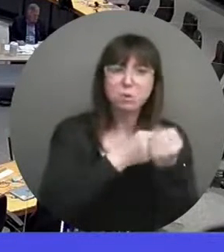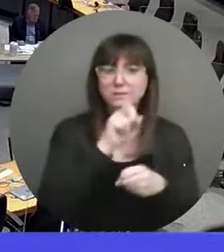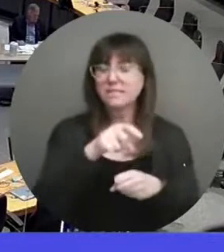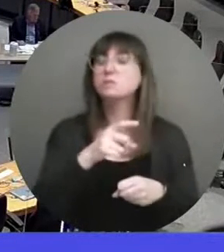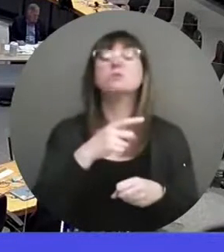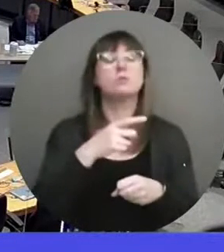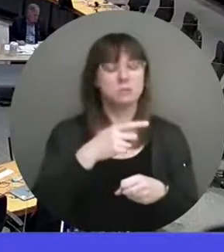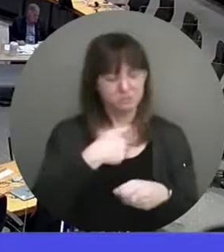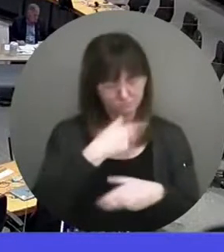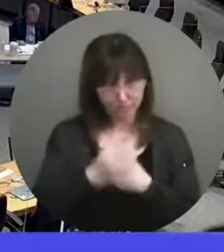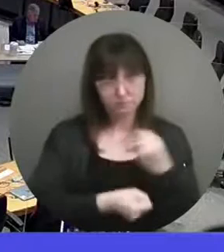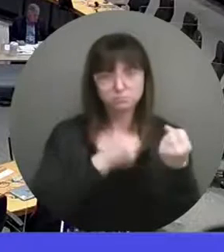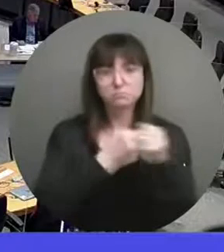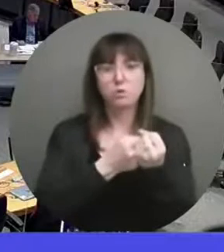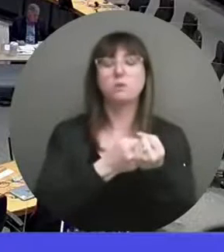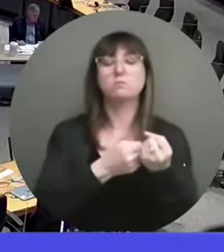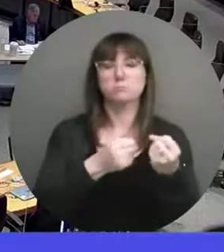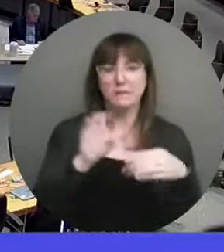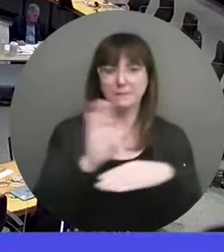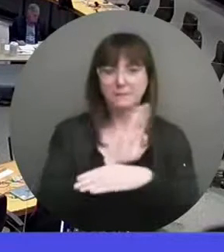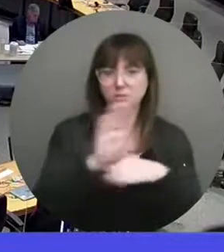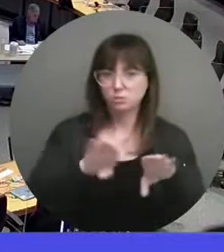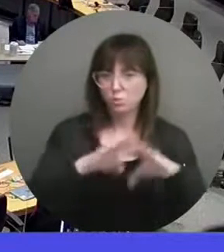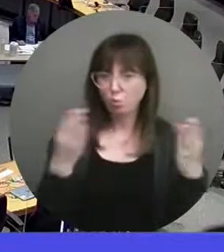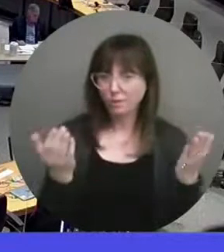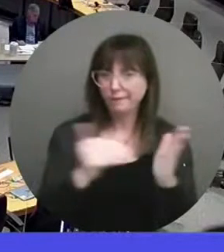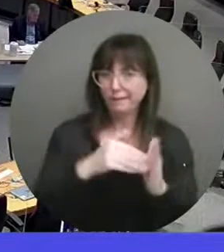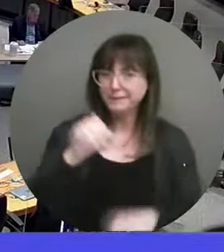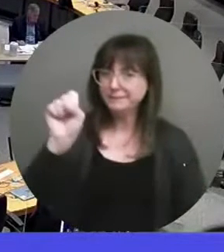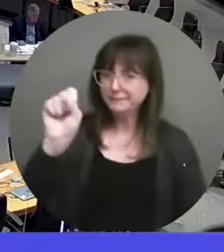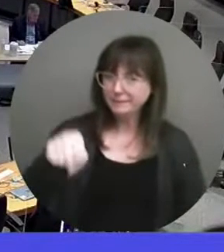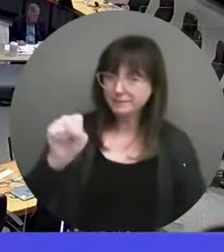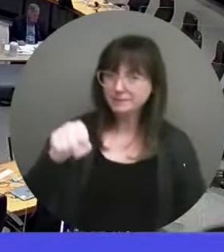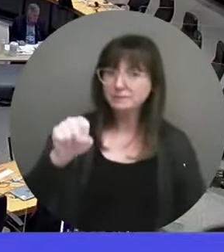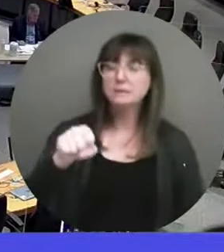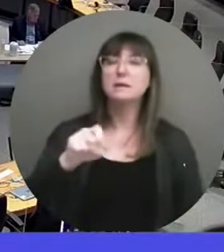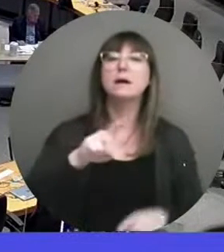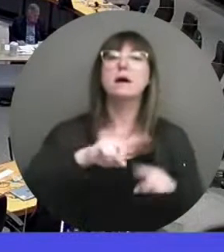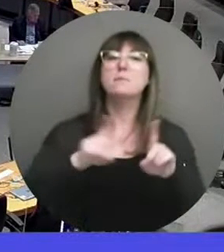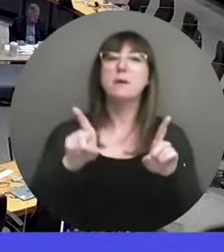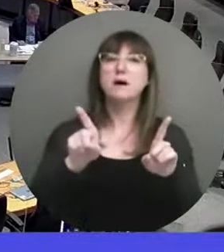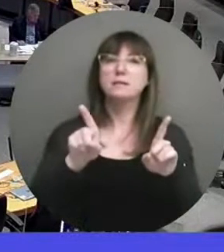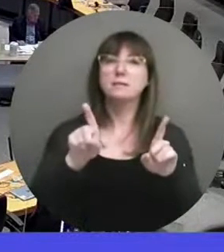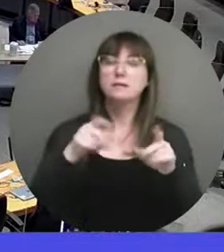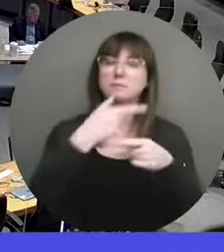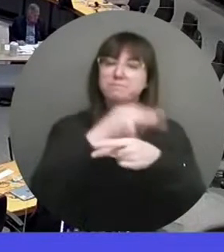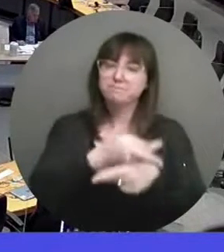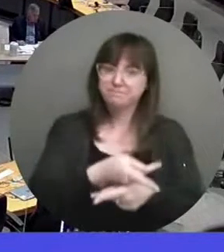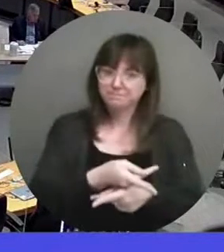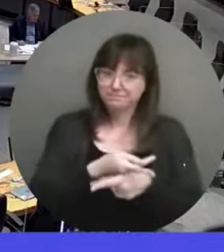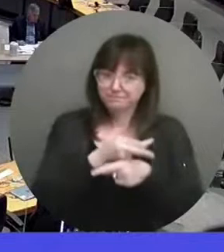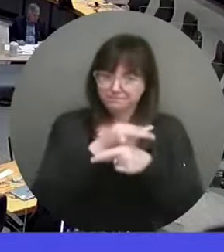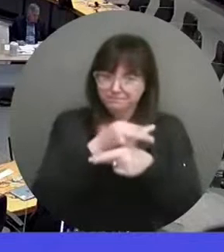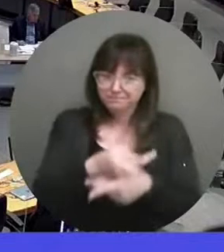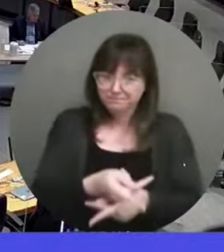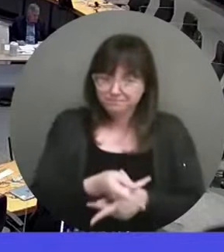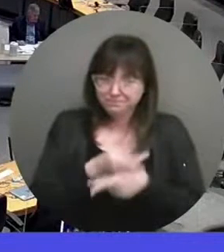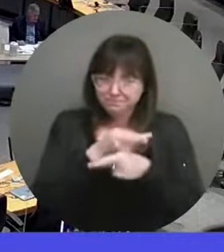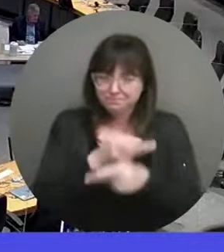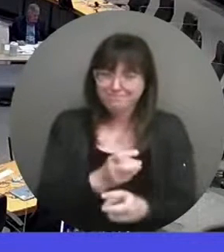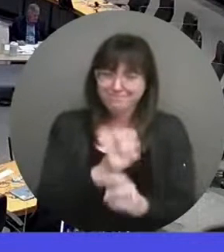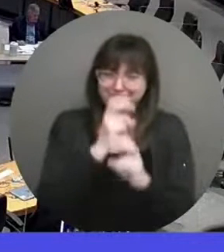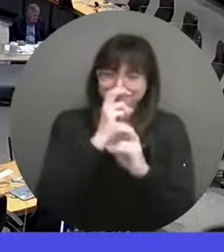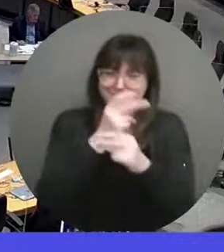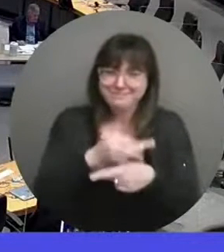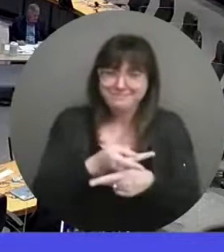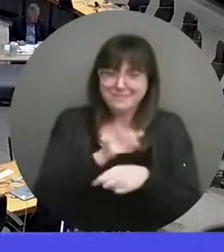to open things. What I want to see is that we take care as much as possible, both within the